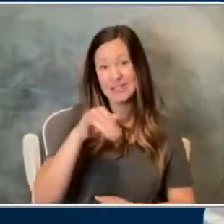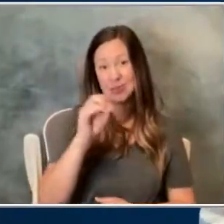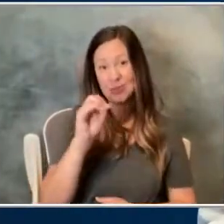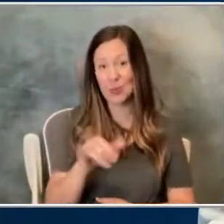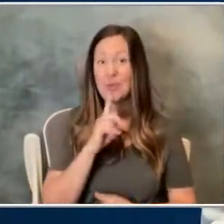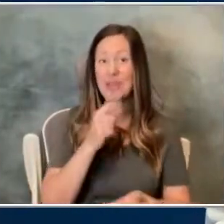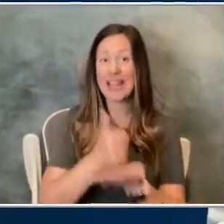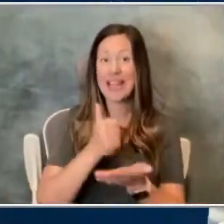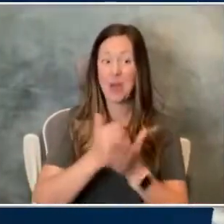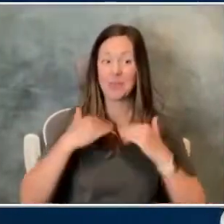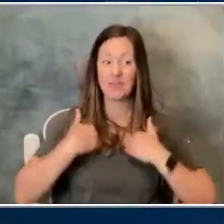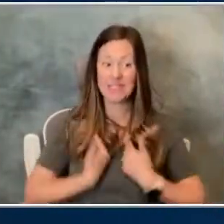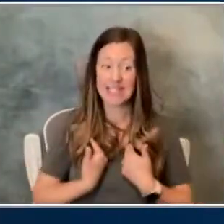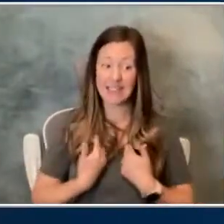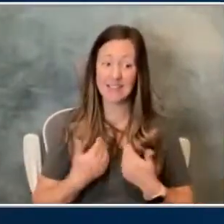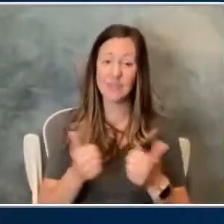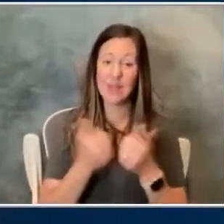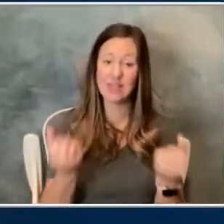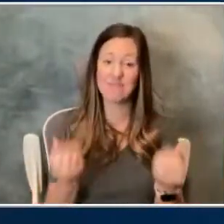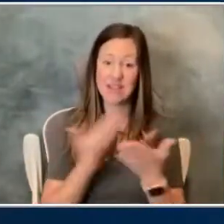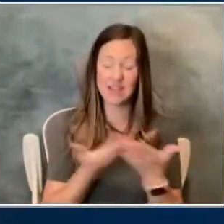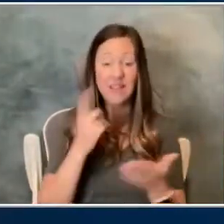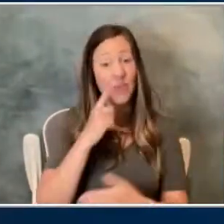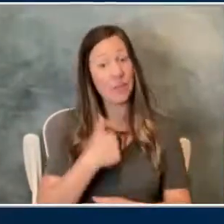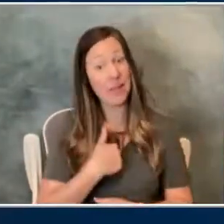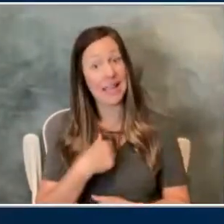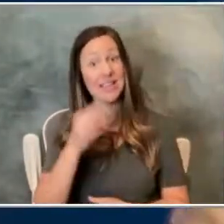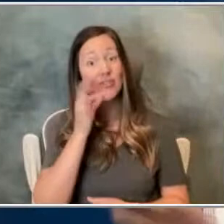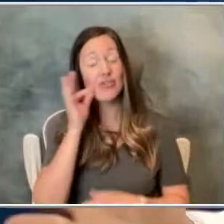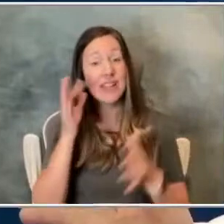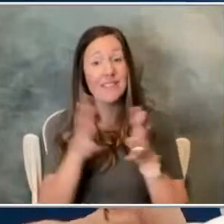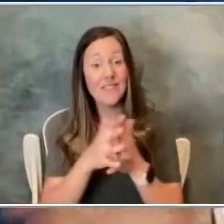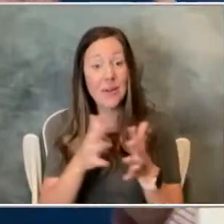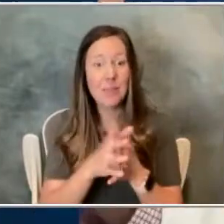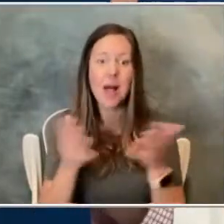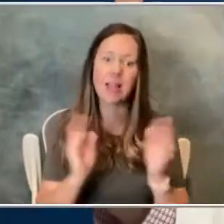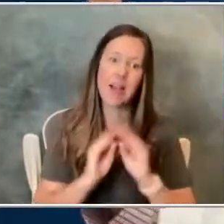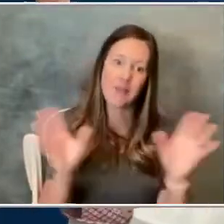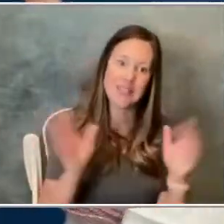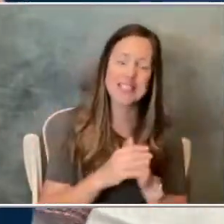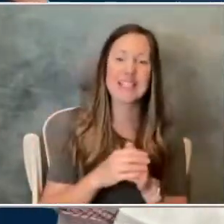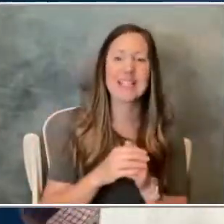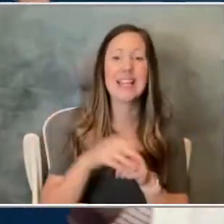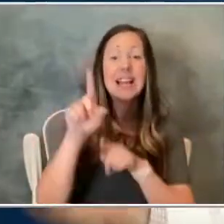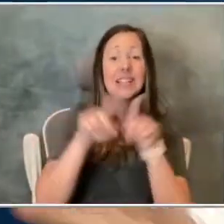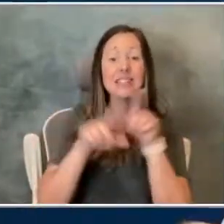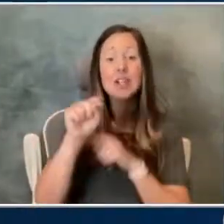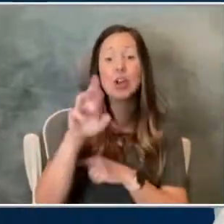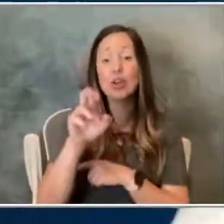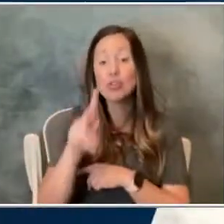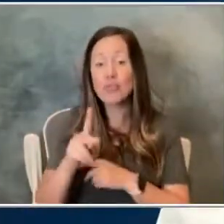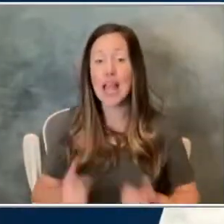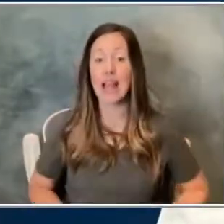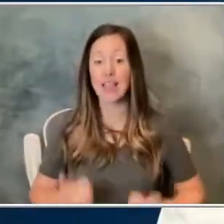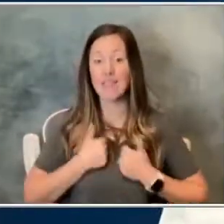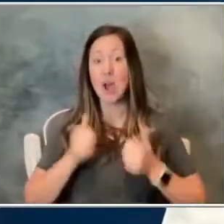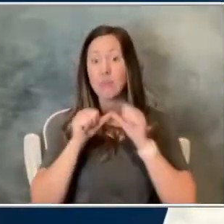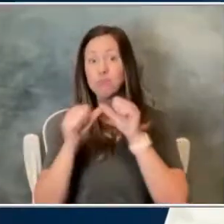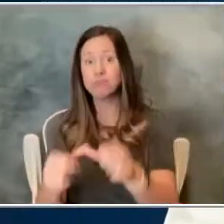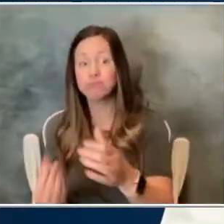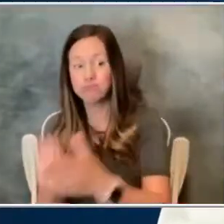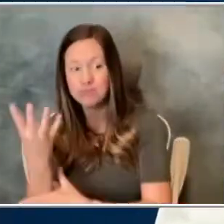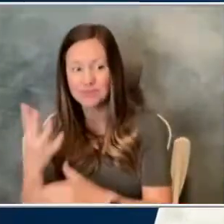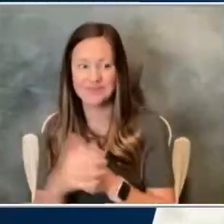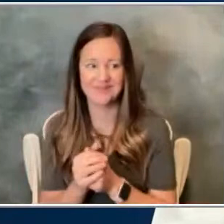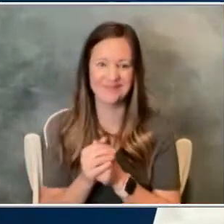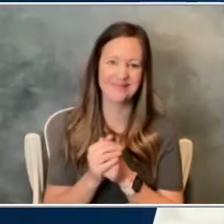fatigue and a lot of things. And for me, Chiefs football, as you can obviously tell, Star Trek, live long and prosper. A little logic there. No pun intended.